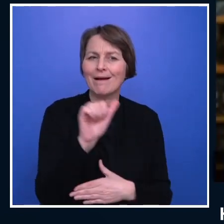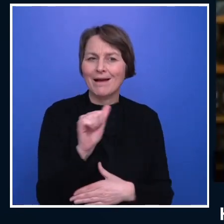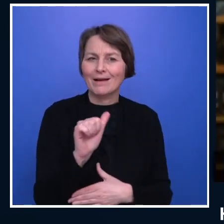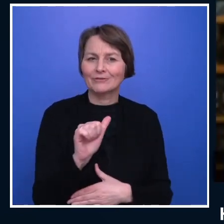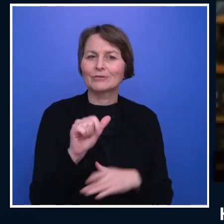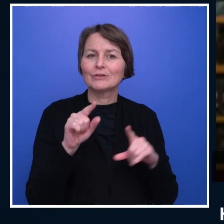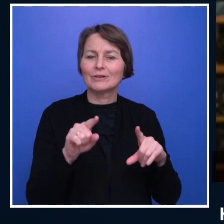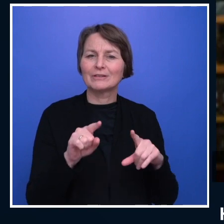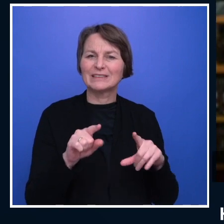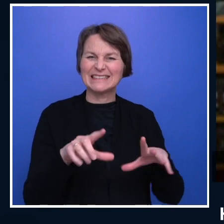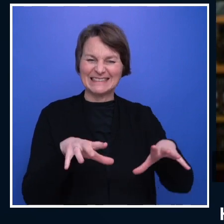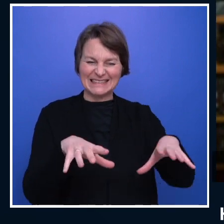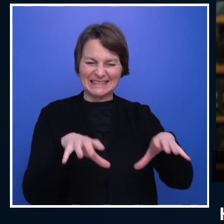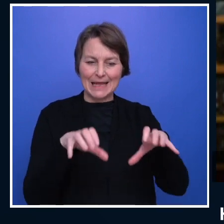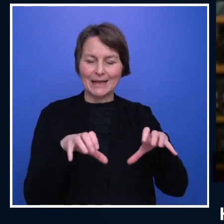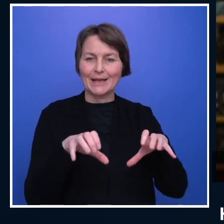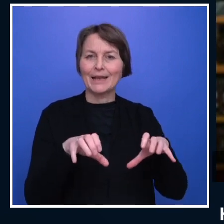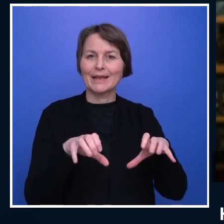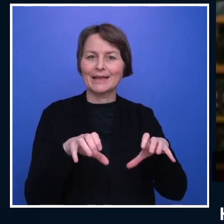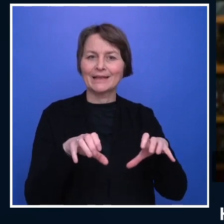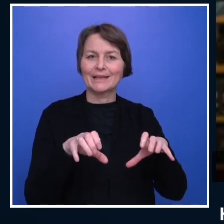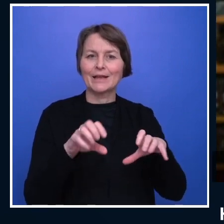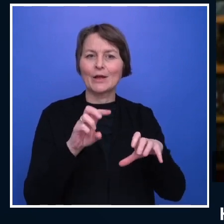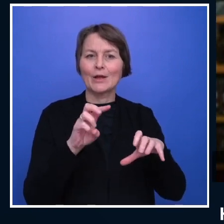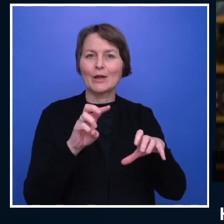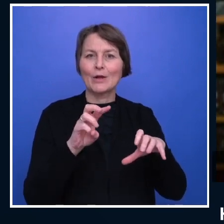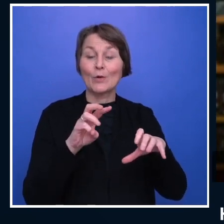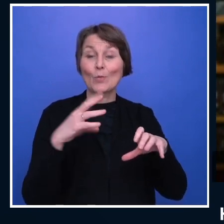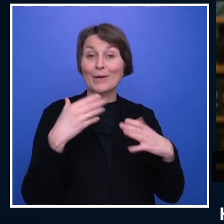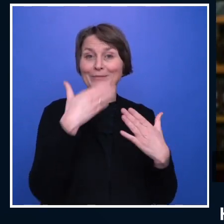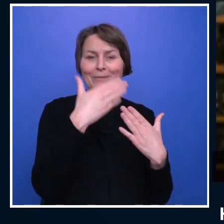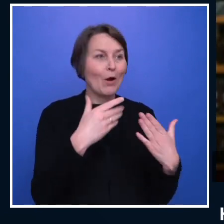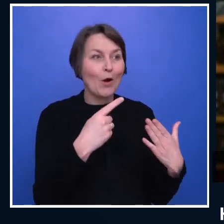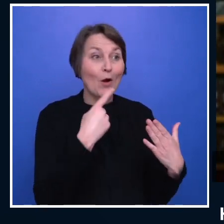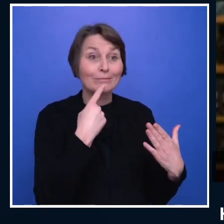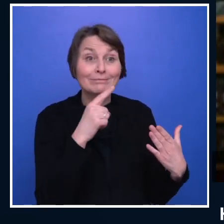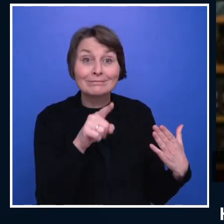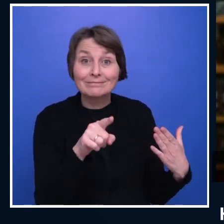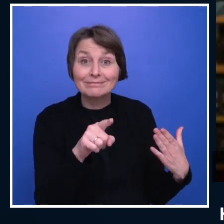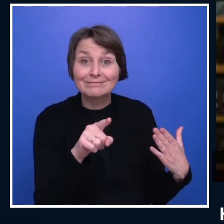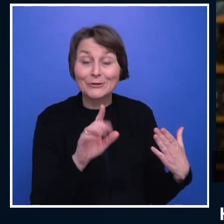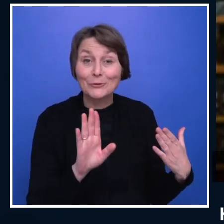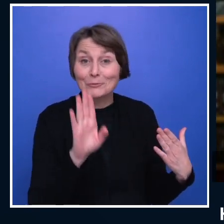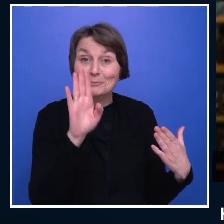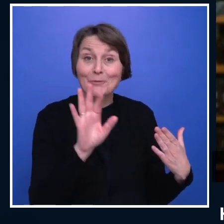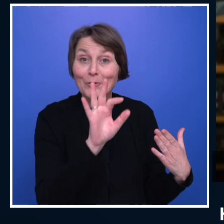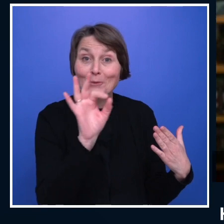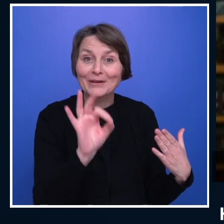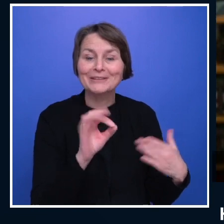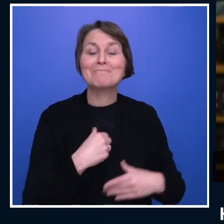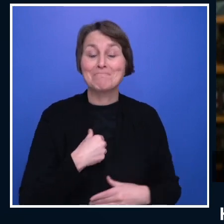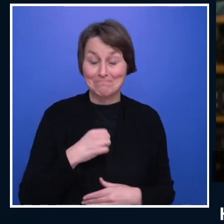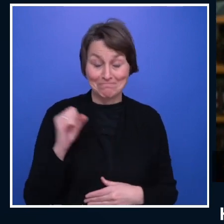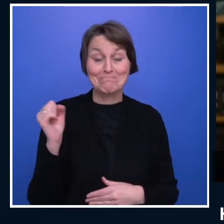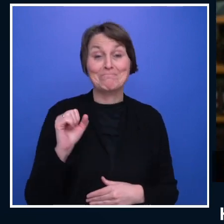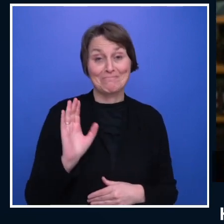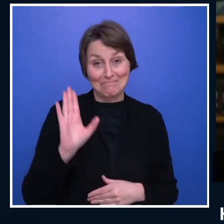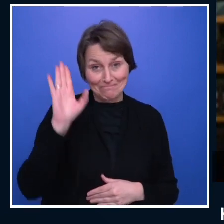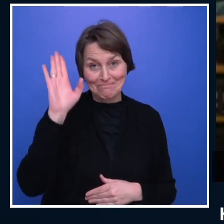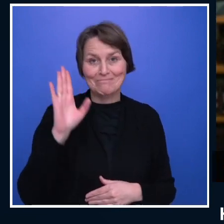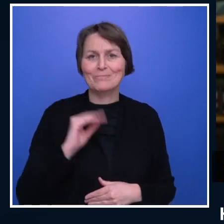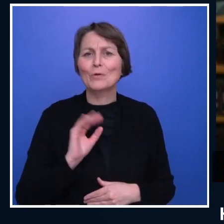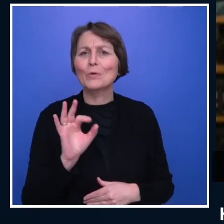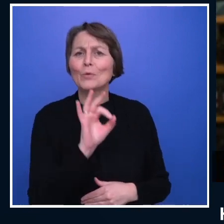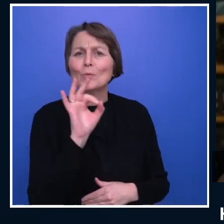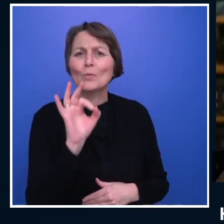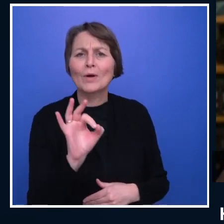apps. So I moved, oh, you got a question? Yeah, I have a question because there are a